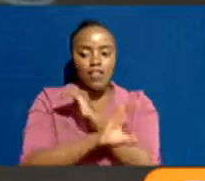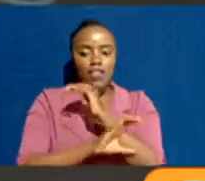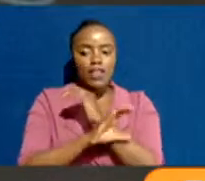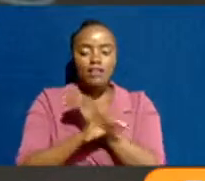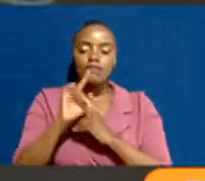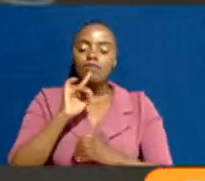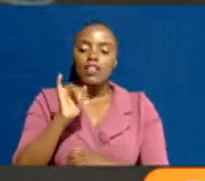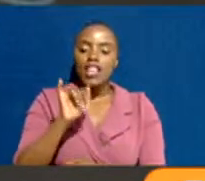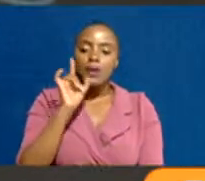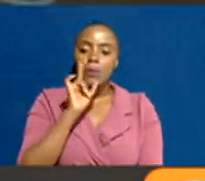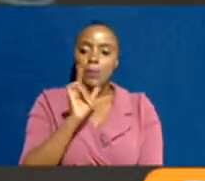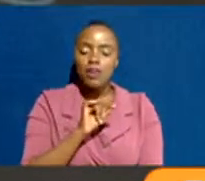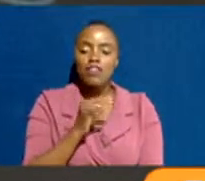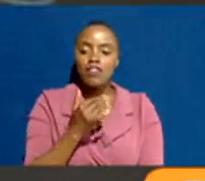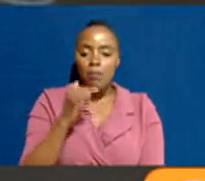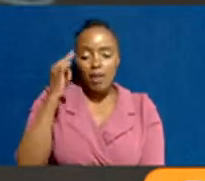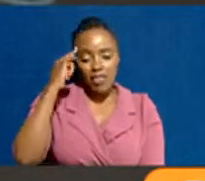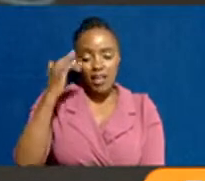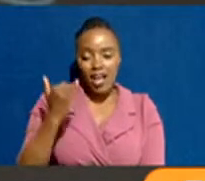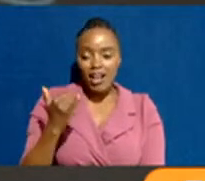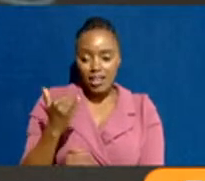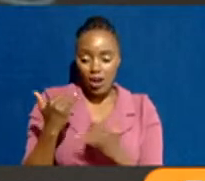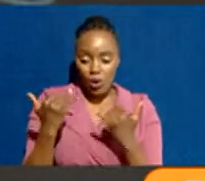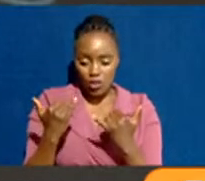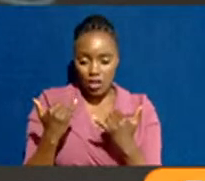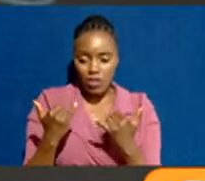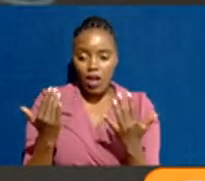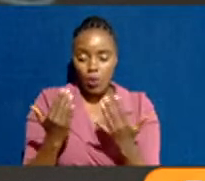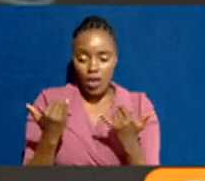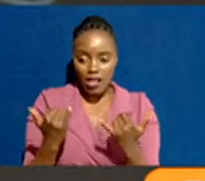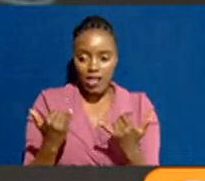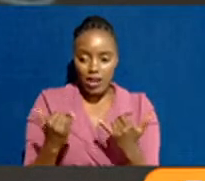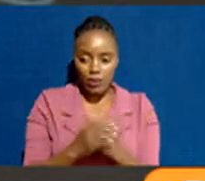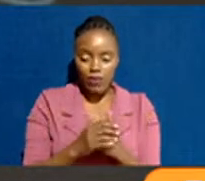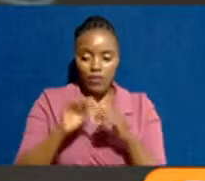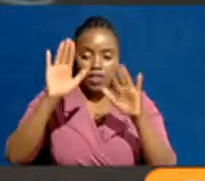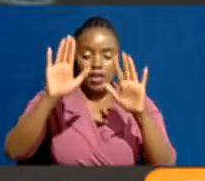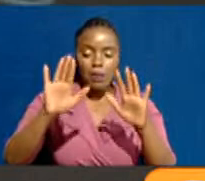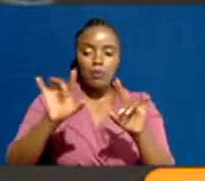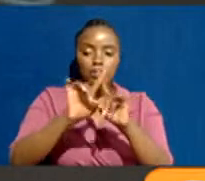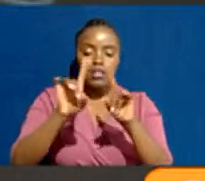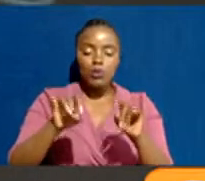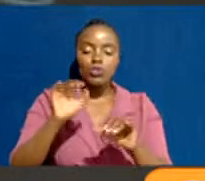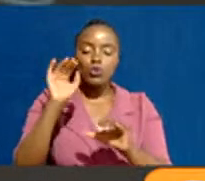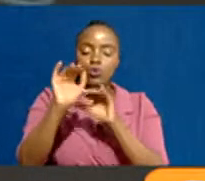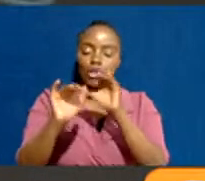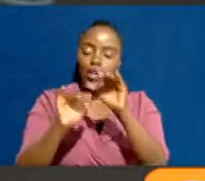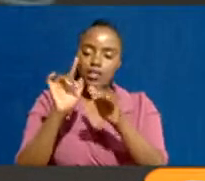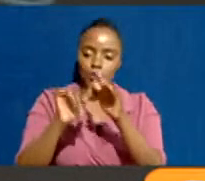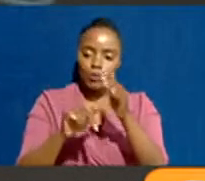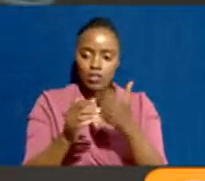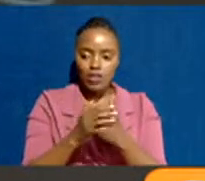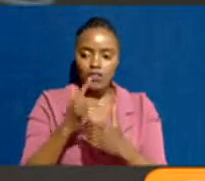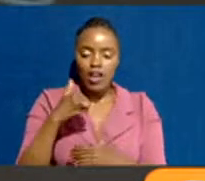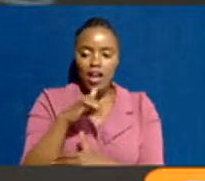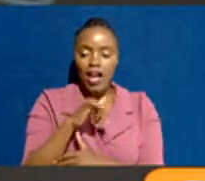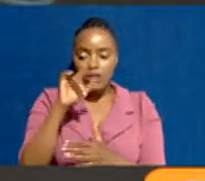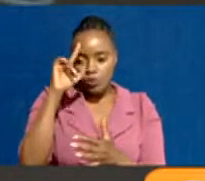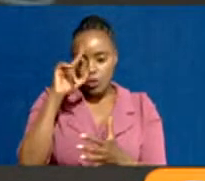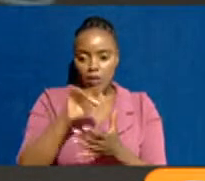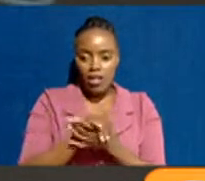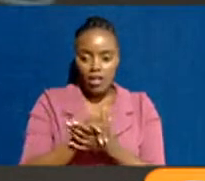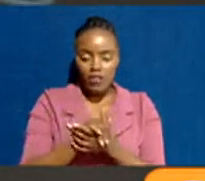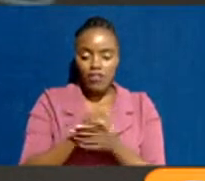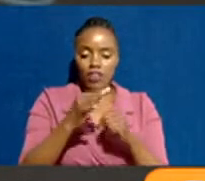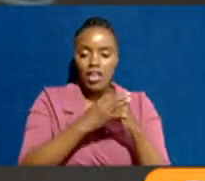said that, I think that where we are now, the important questions to ask are, do we believe